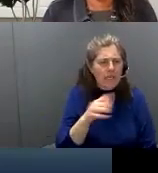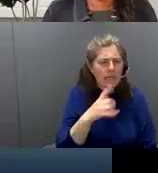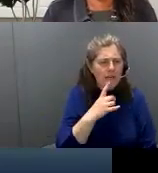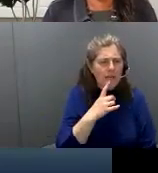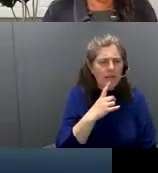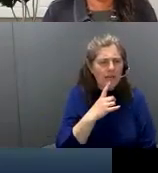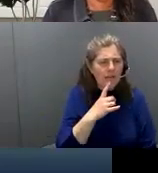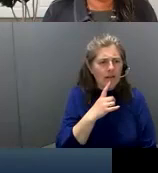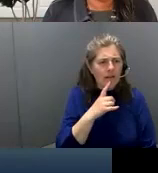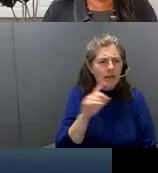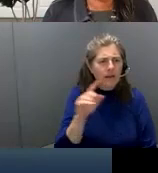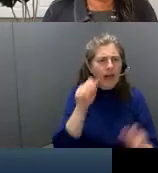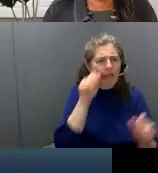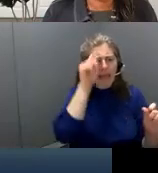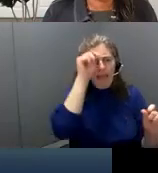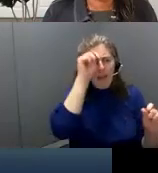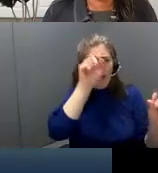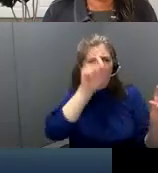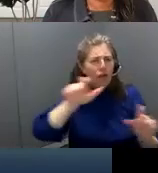Theoretical framing.